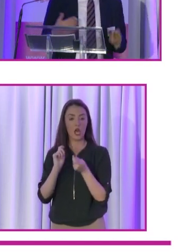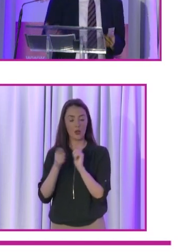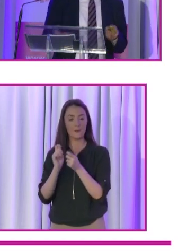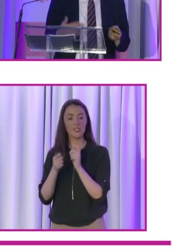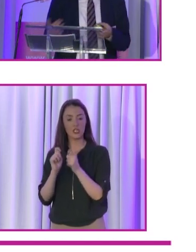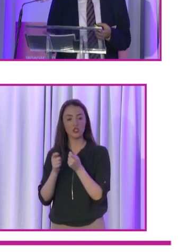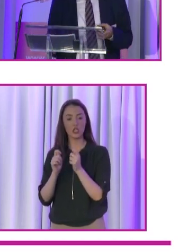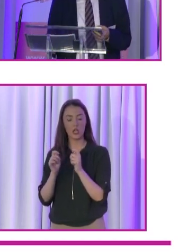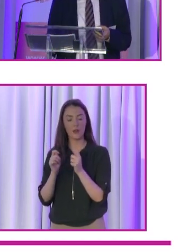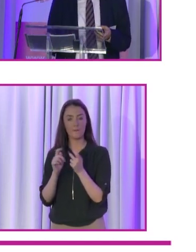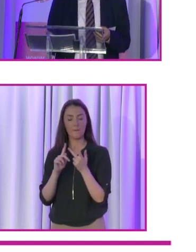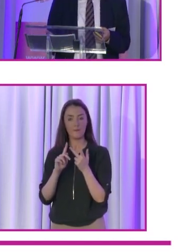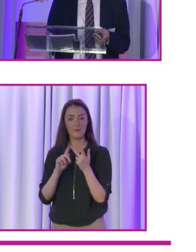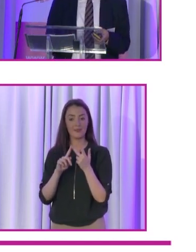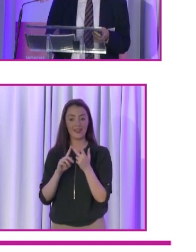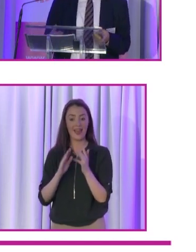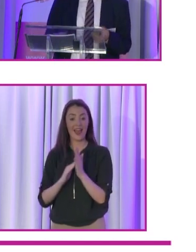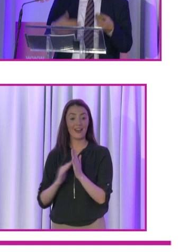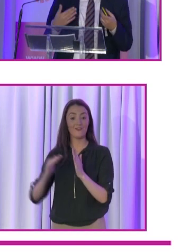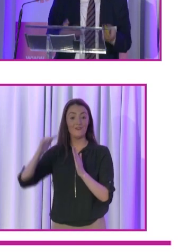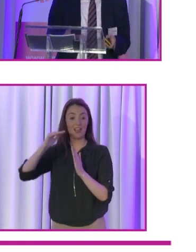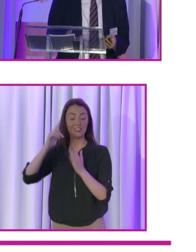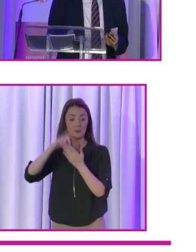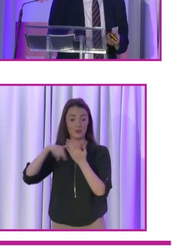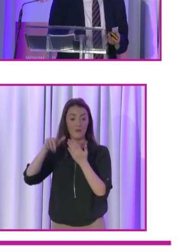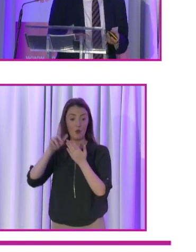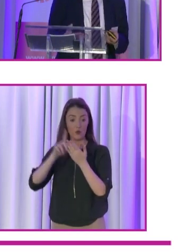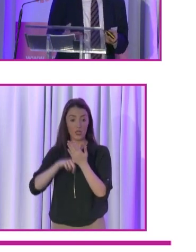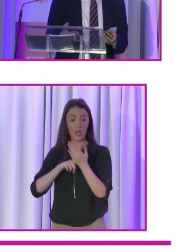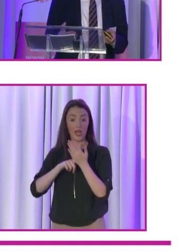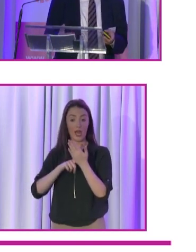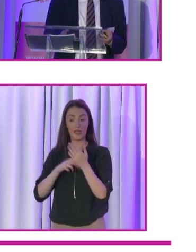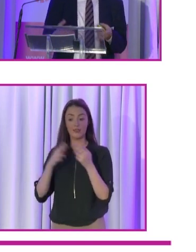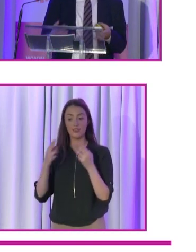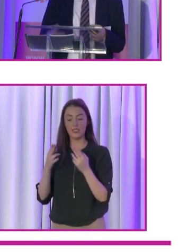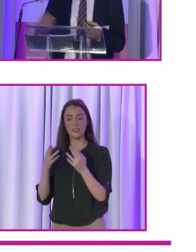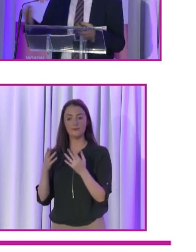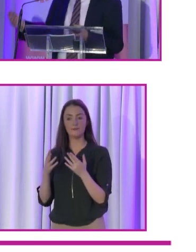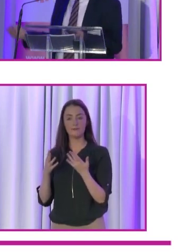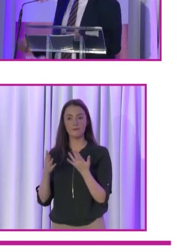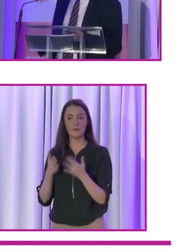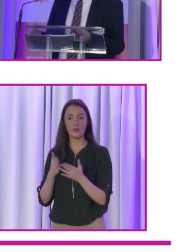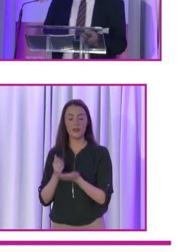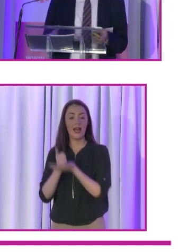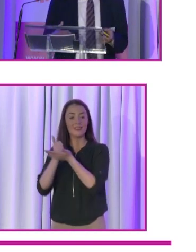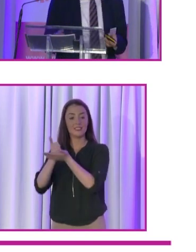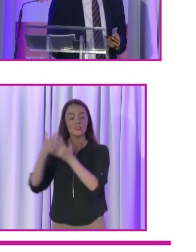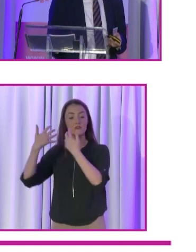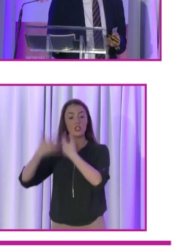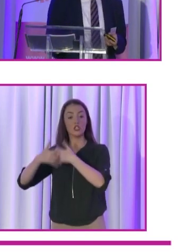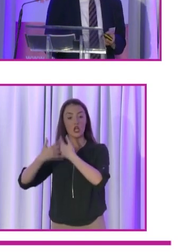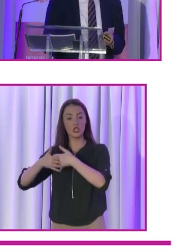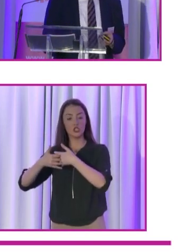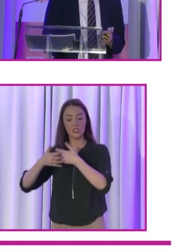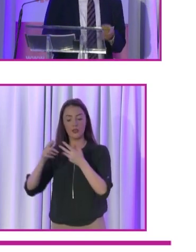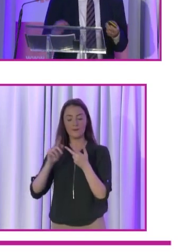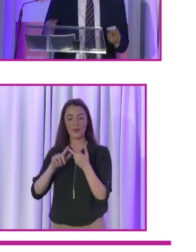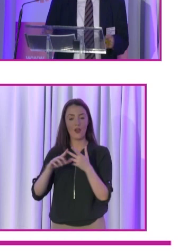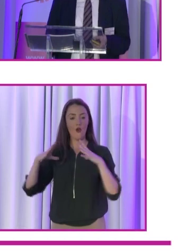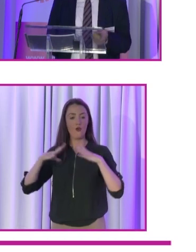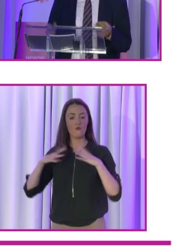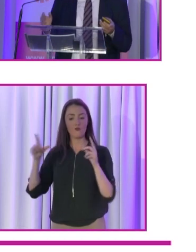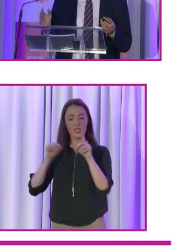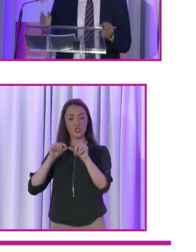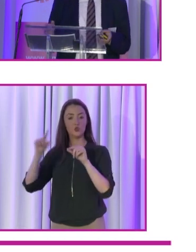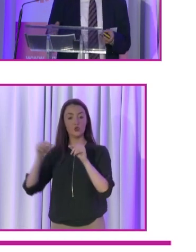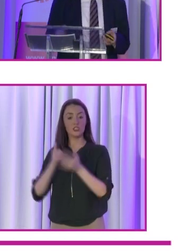or advanced means of voting, and the provision of assistive technologies, and finally the free choice of assistance. Because believe